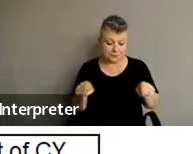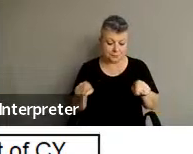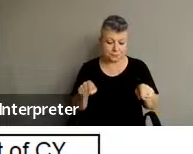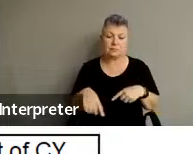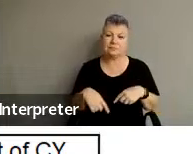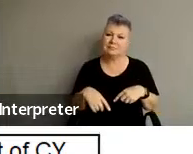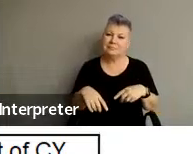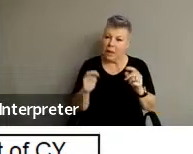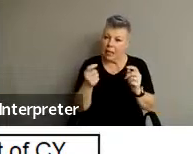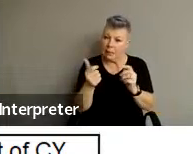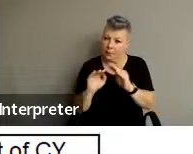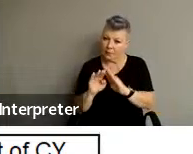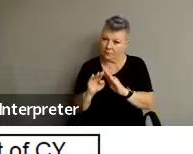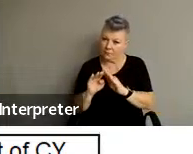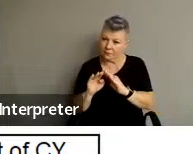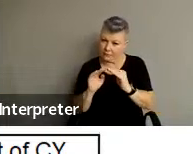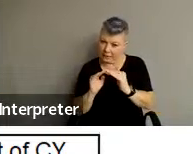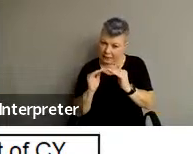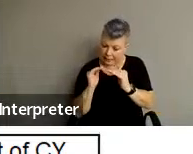a slight increase of